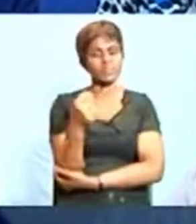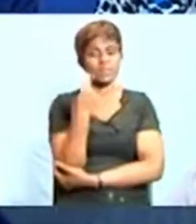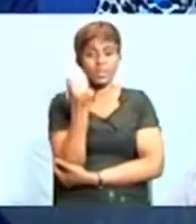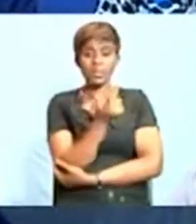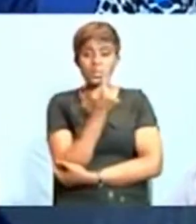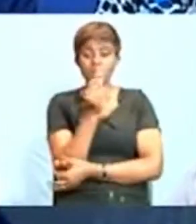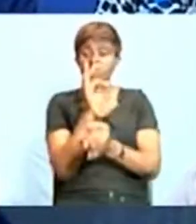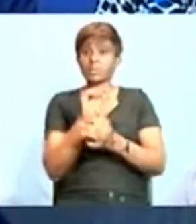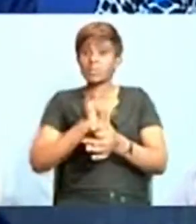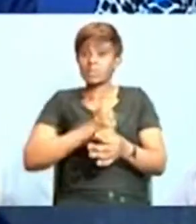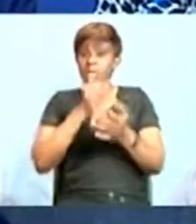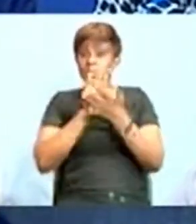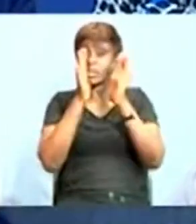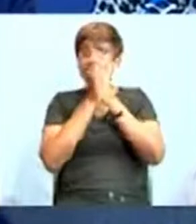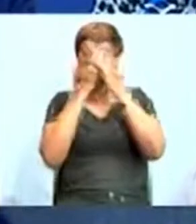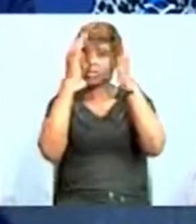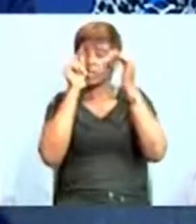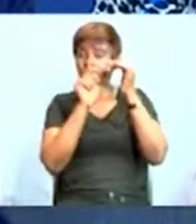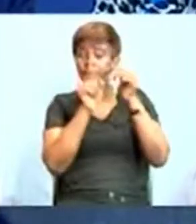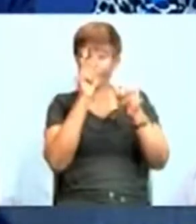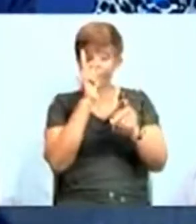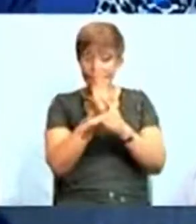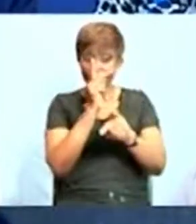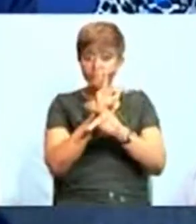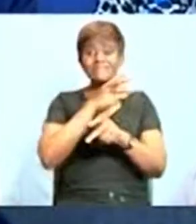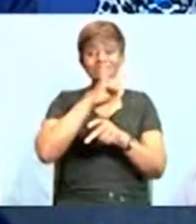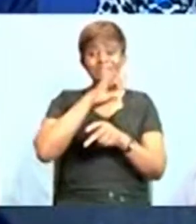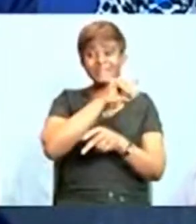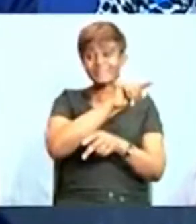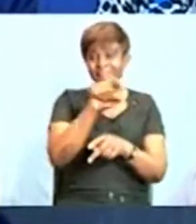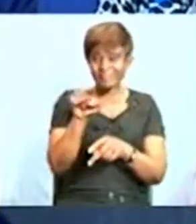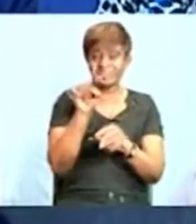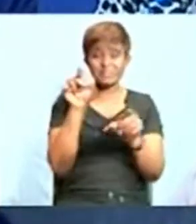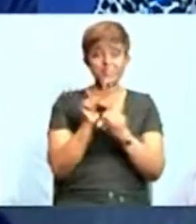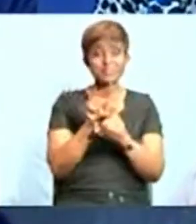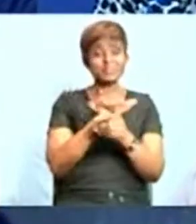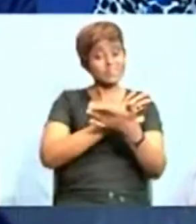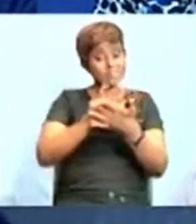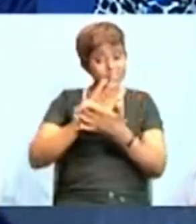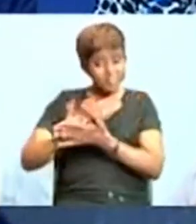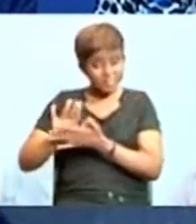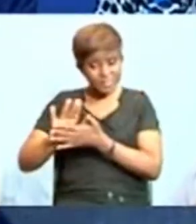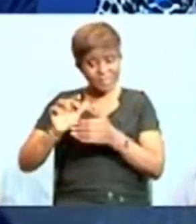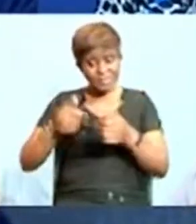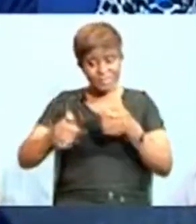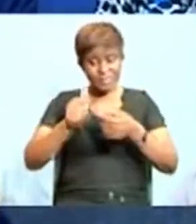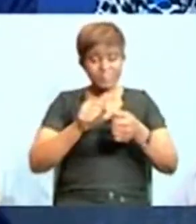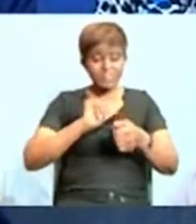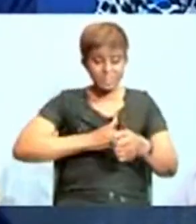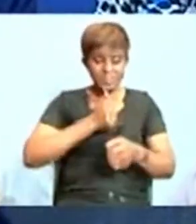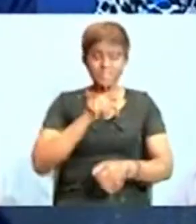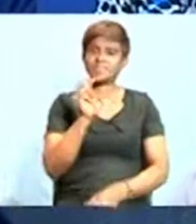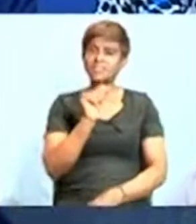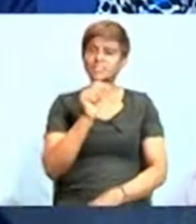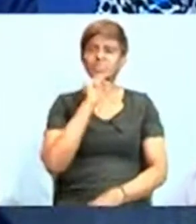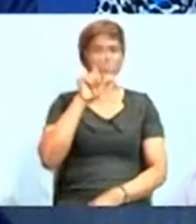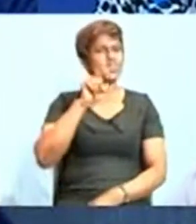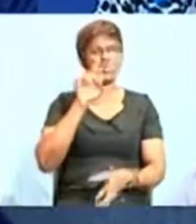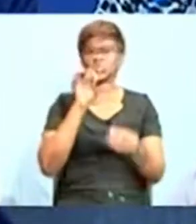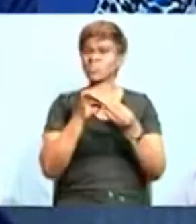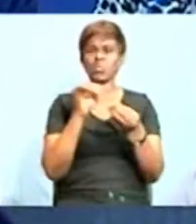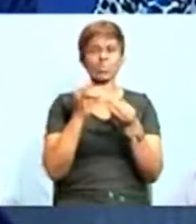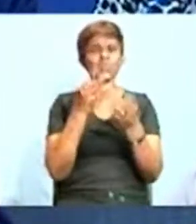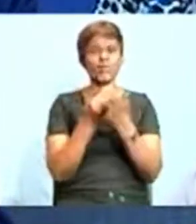if we realize that keeping litter around and cleaning our own toilets does not require funding